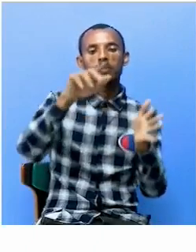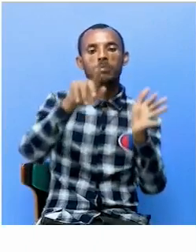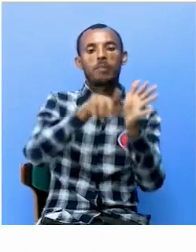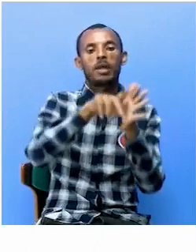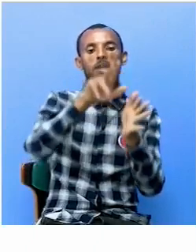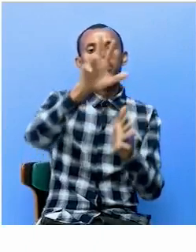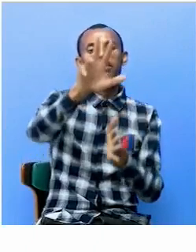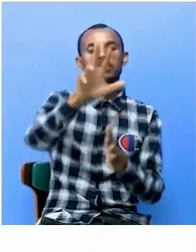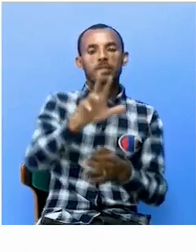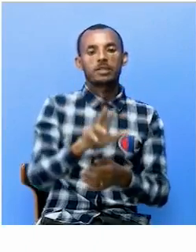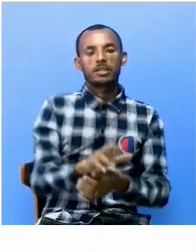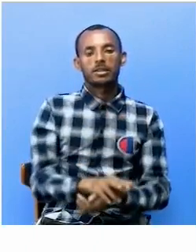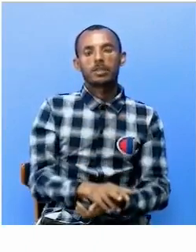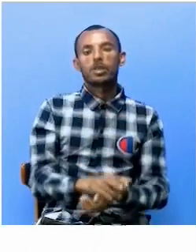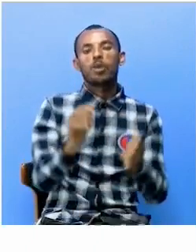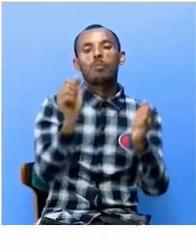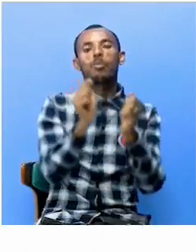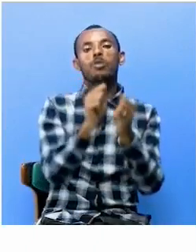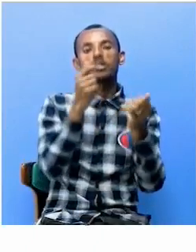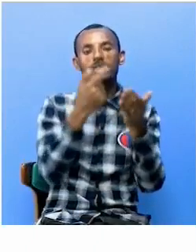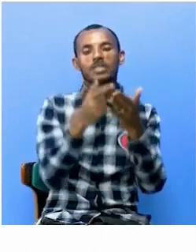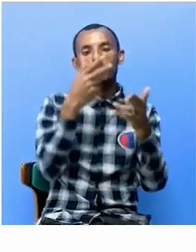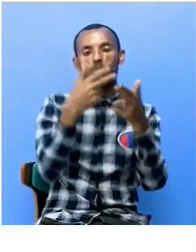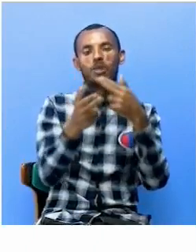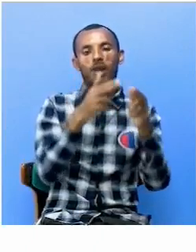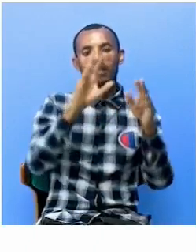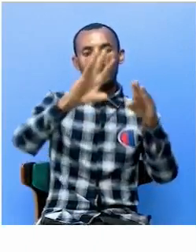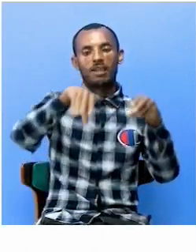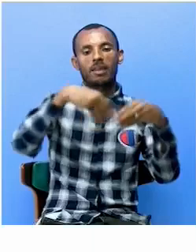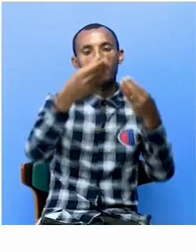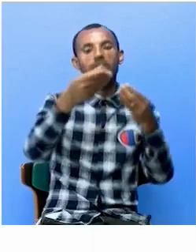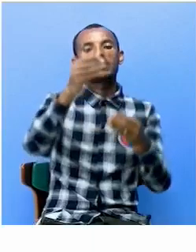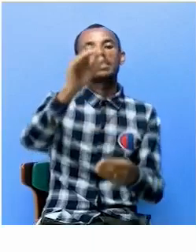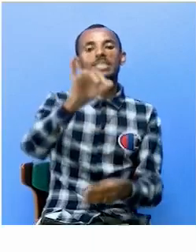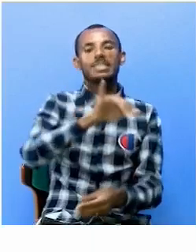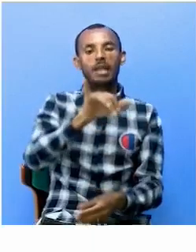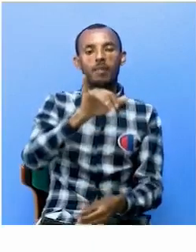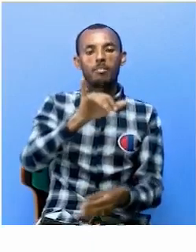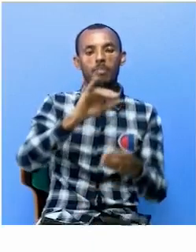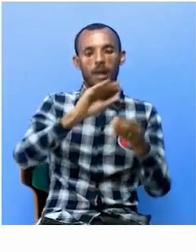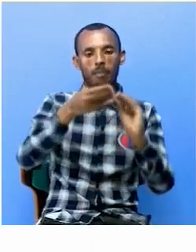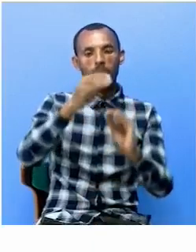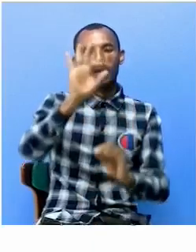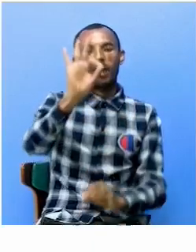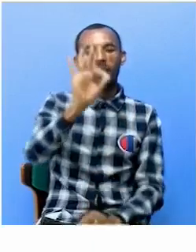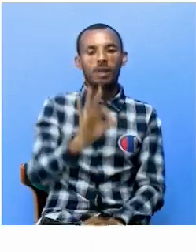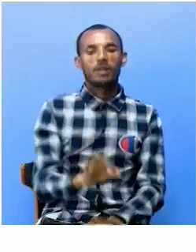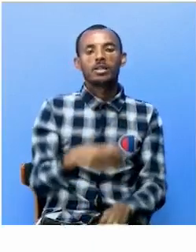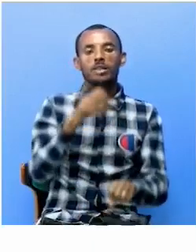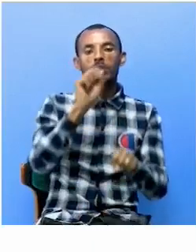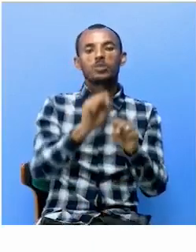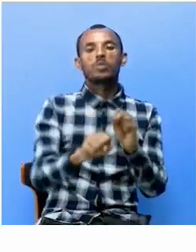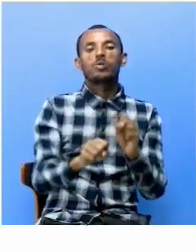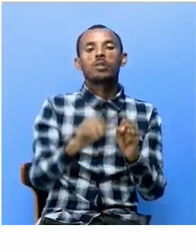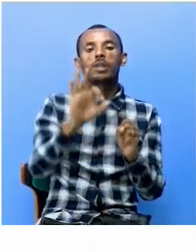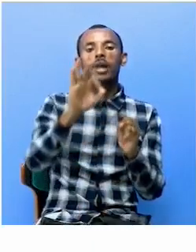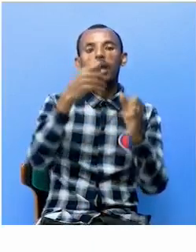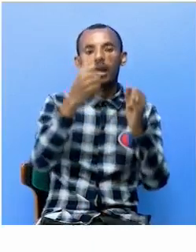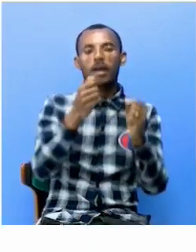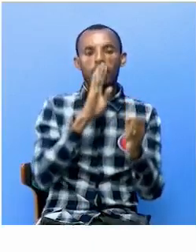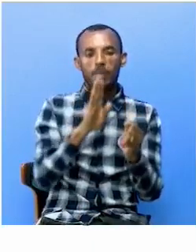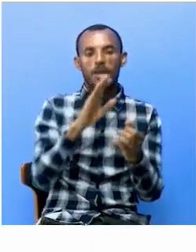3. Okay, both this product gives us the same number 9. So 9 can